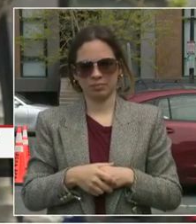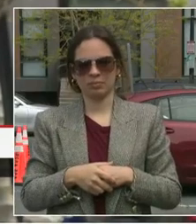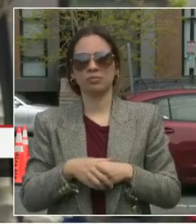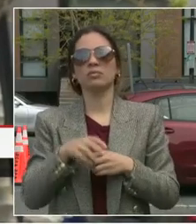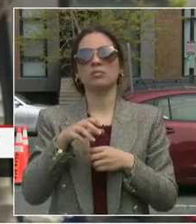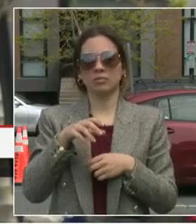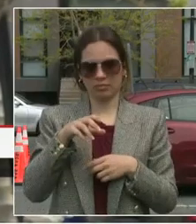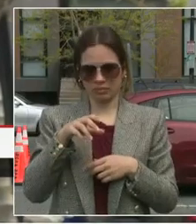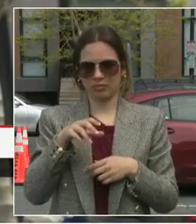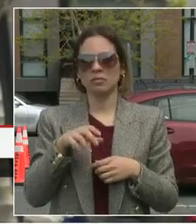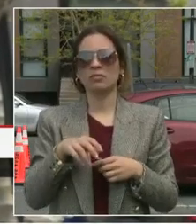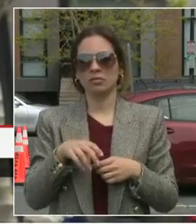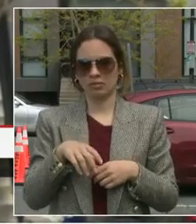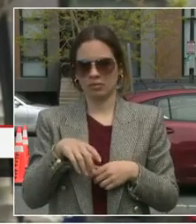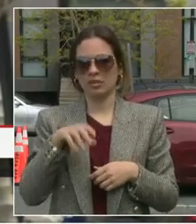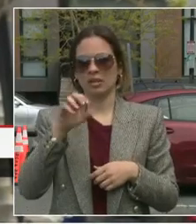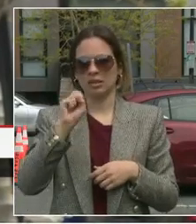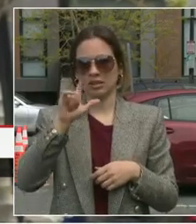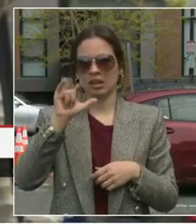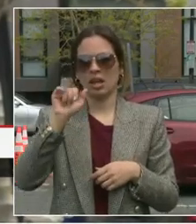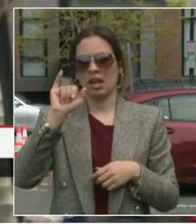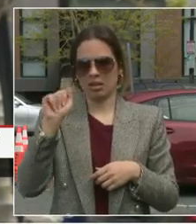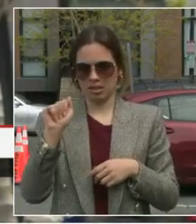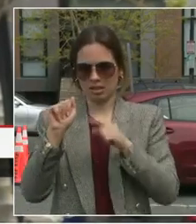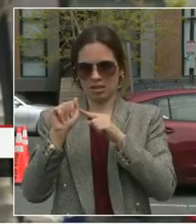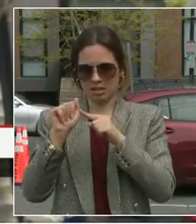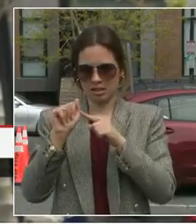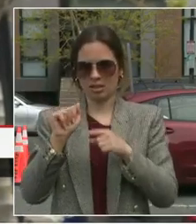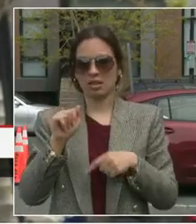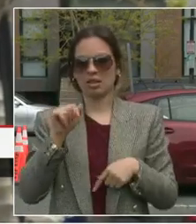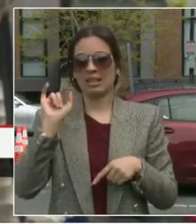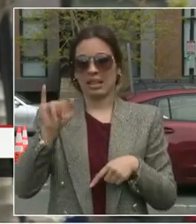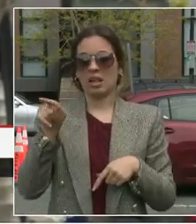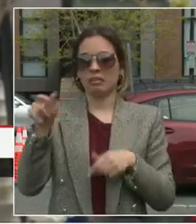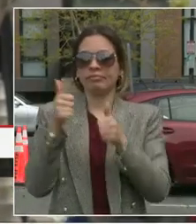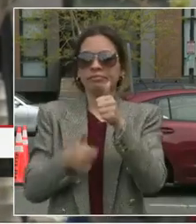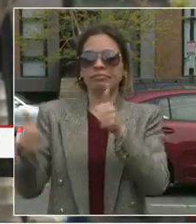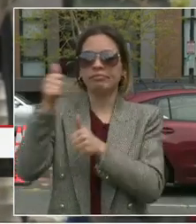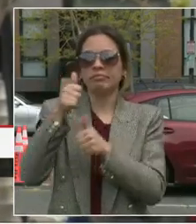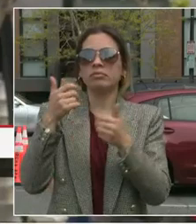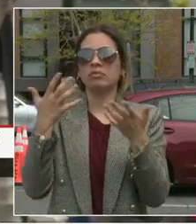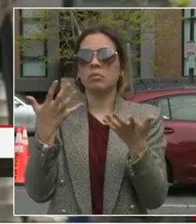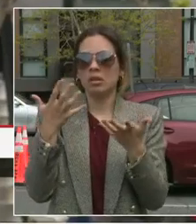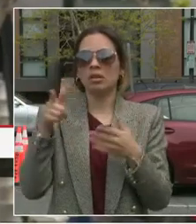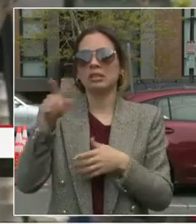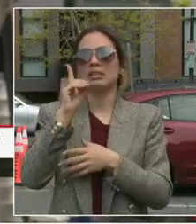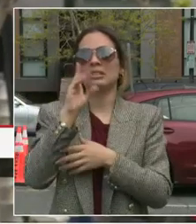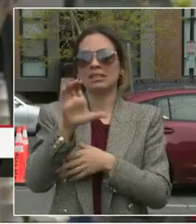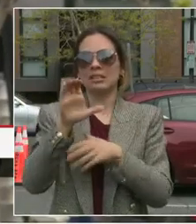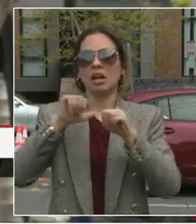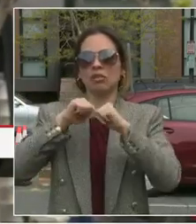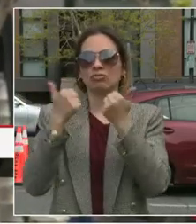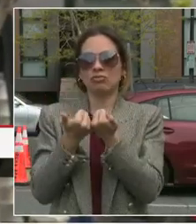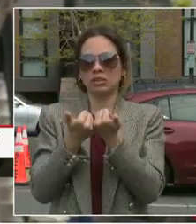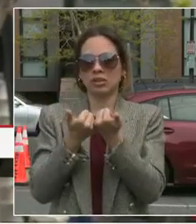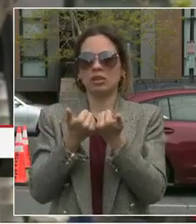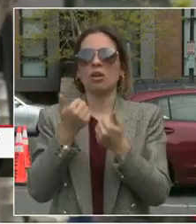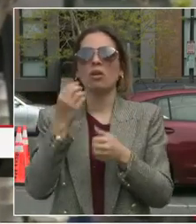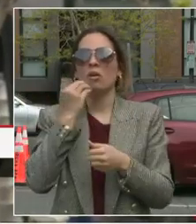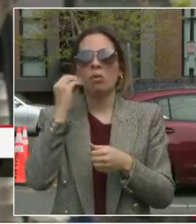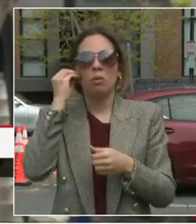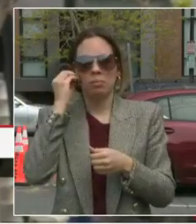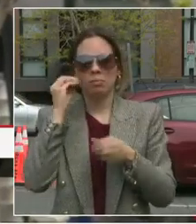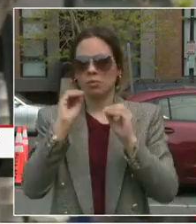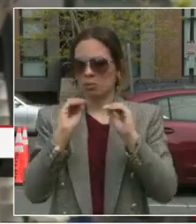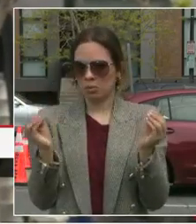round of applause. She is the Executive Director of the D.C. Interagency on Homelessness. And